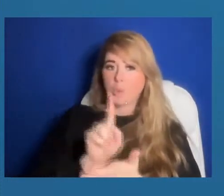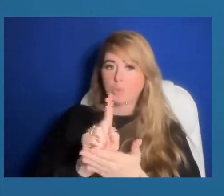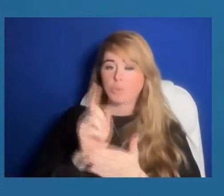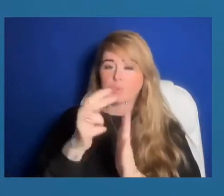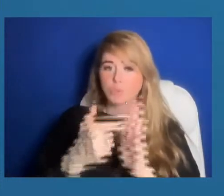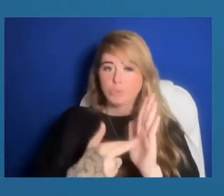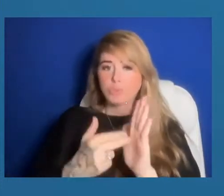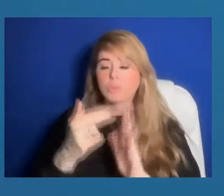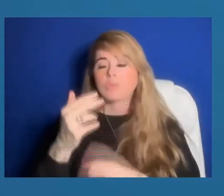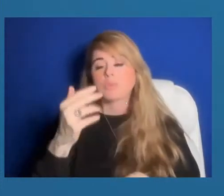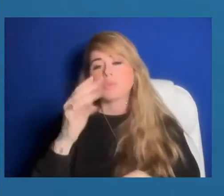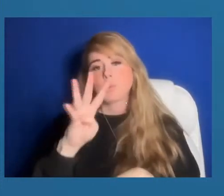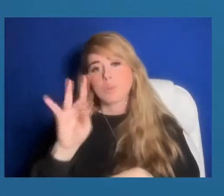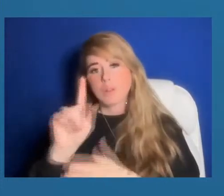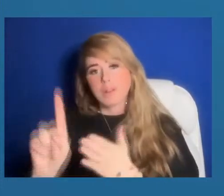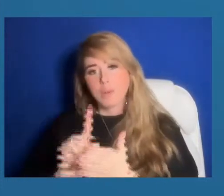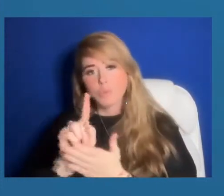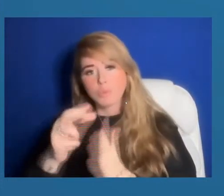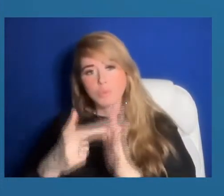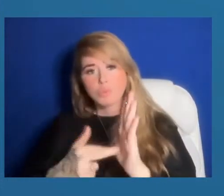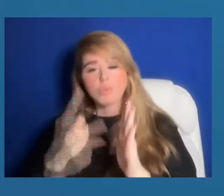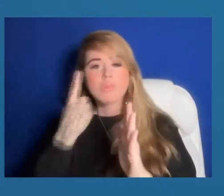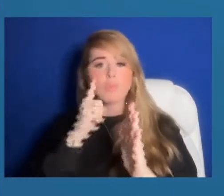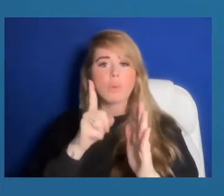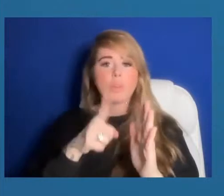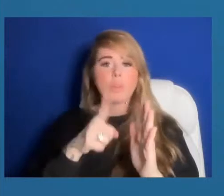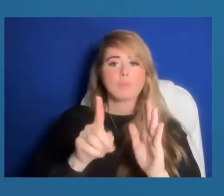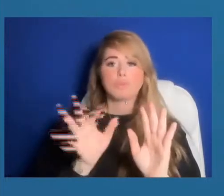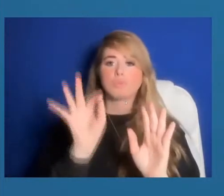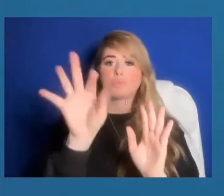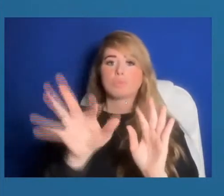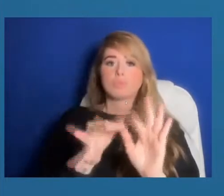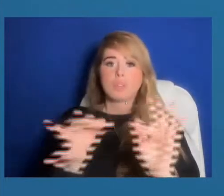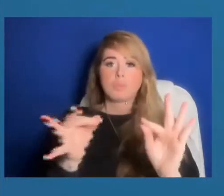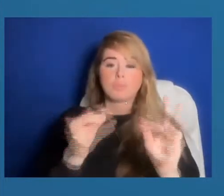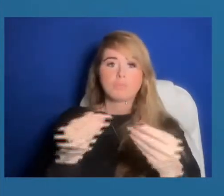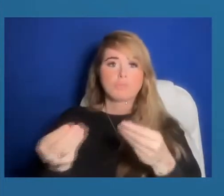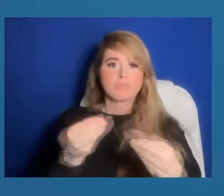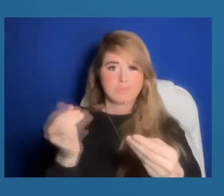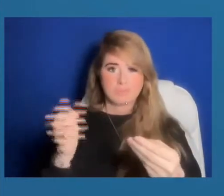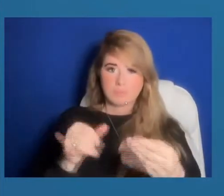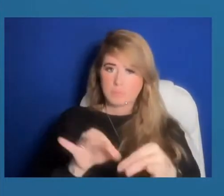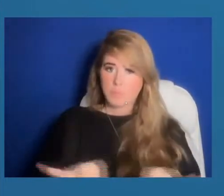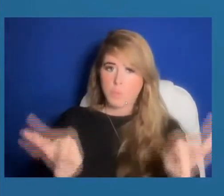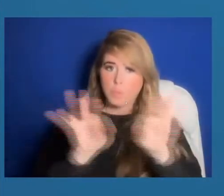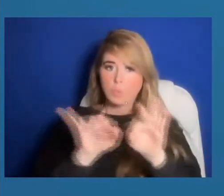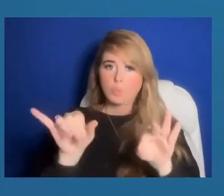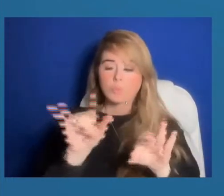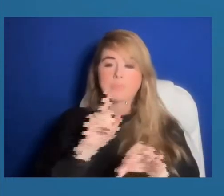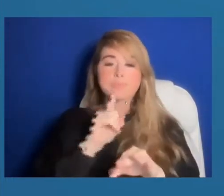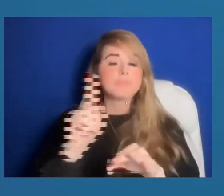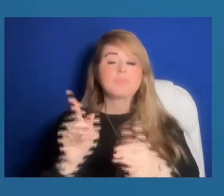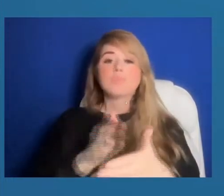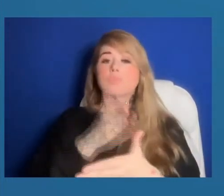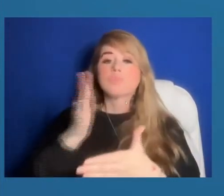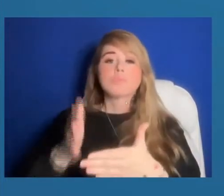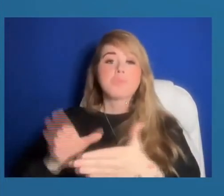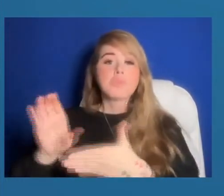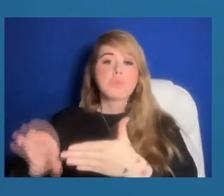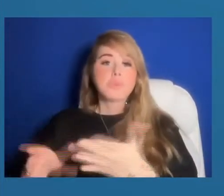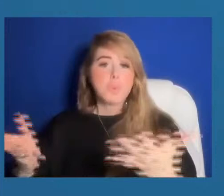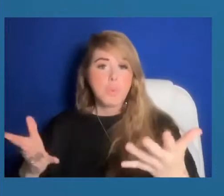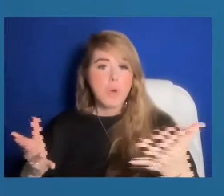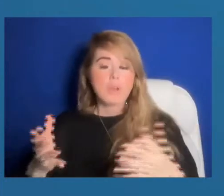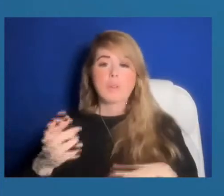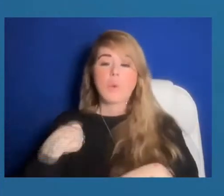exchange for statements is also very important. In conclusion, our proposal is not a return to the bad